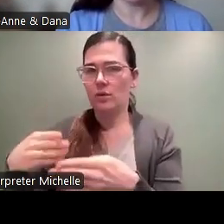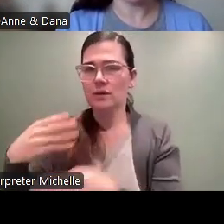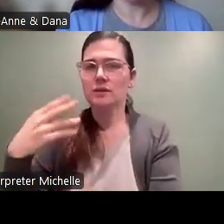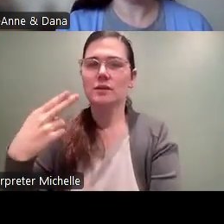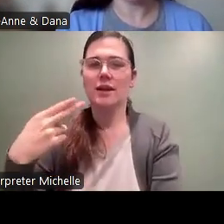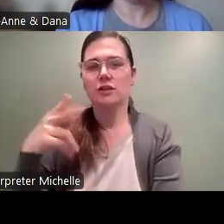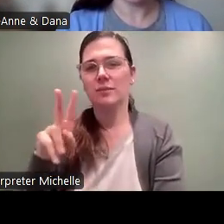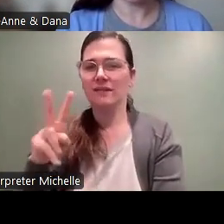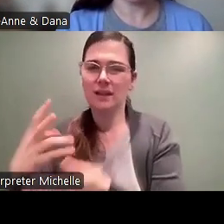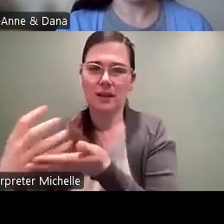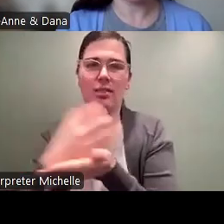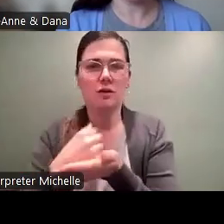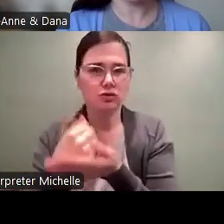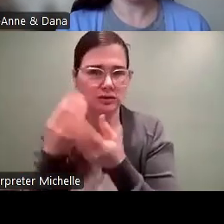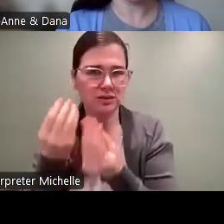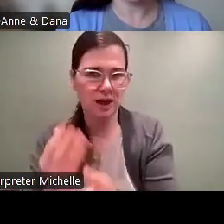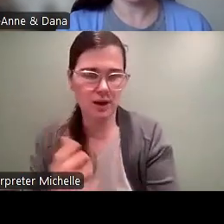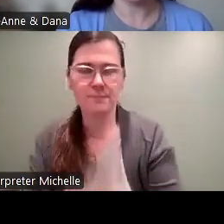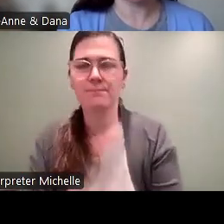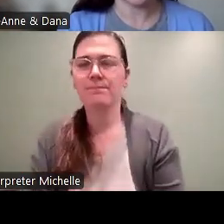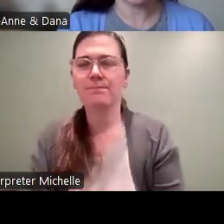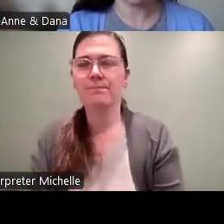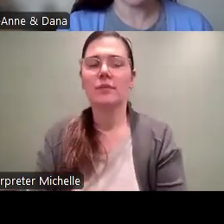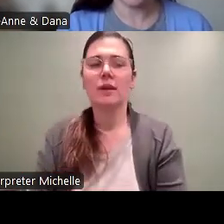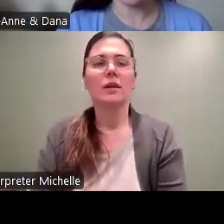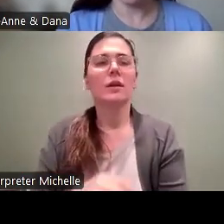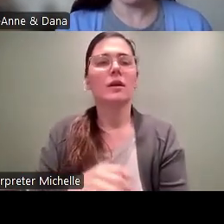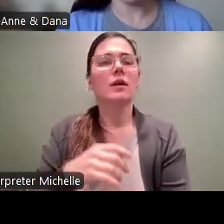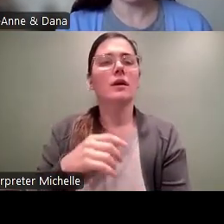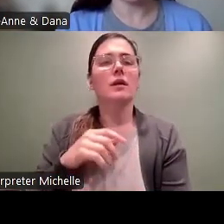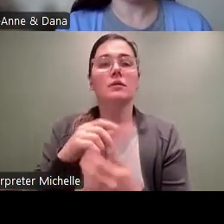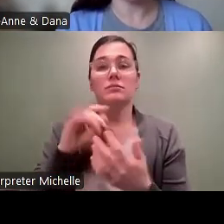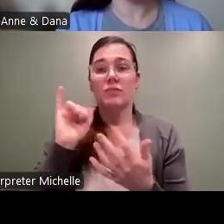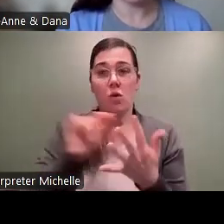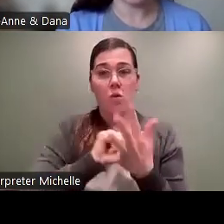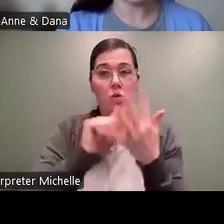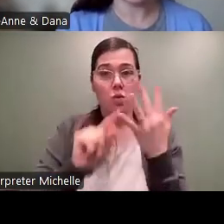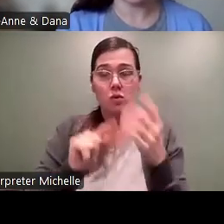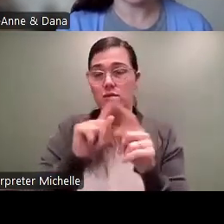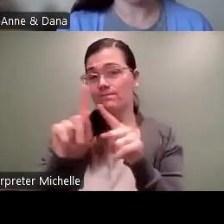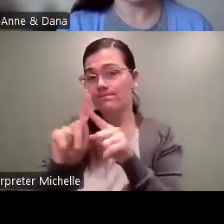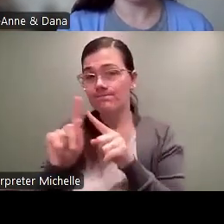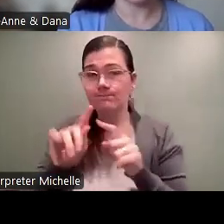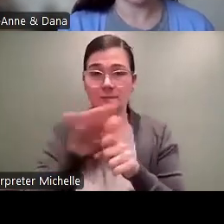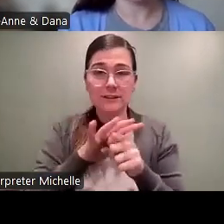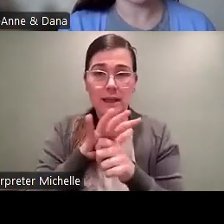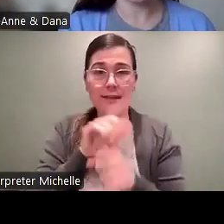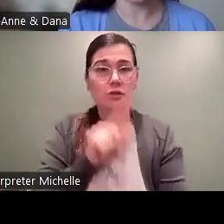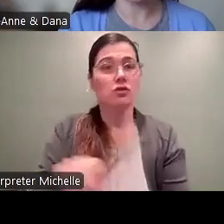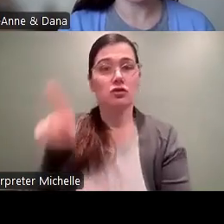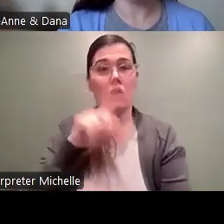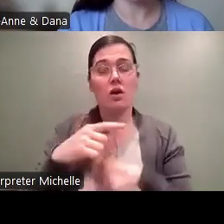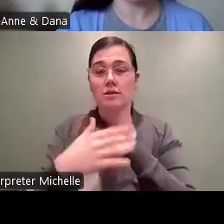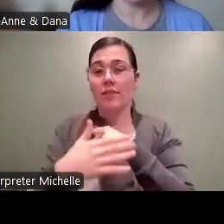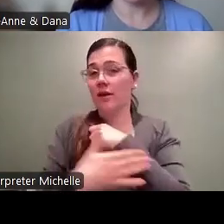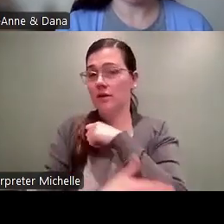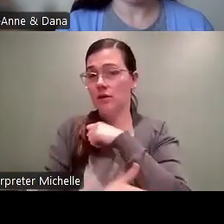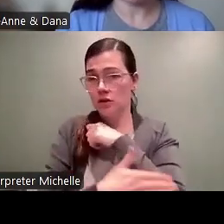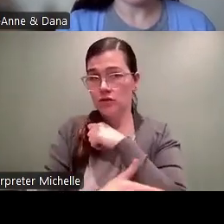collecting HPV-related data across the country are designed in a way in which it is representative of the U.S.